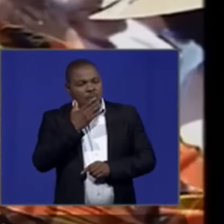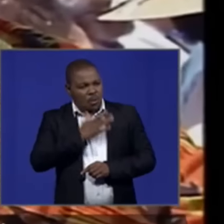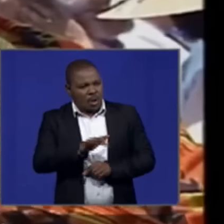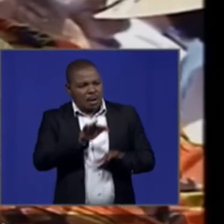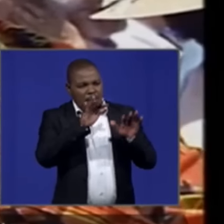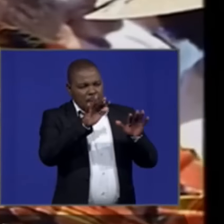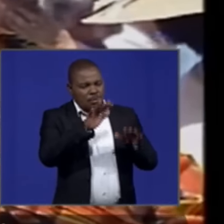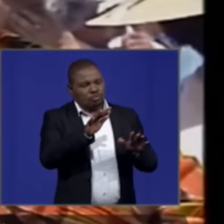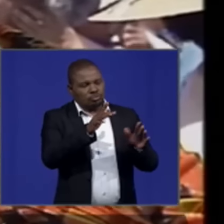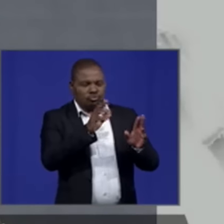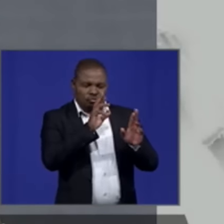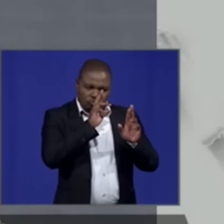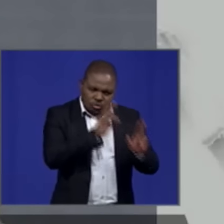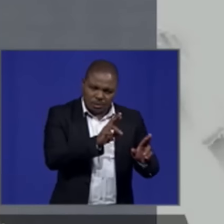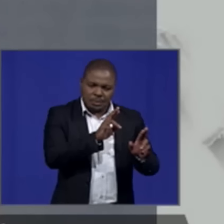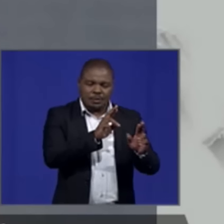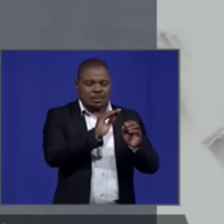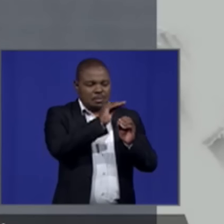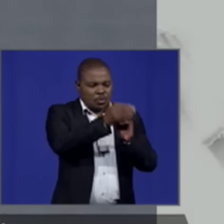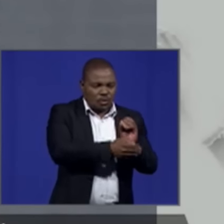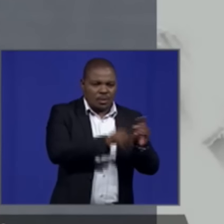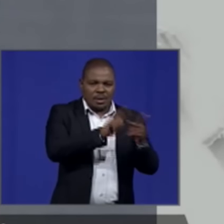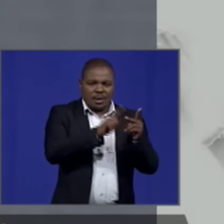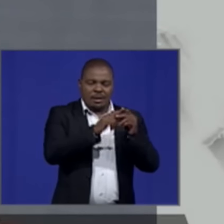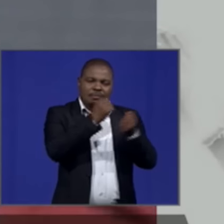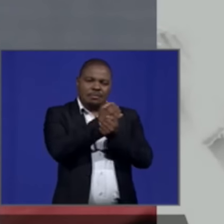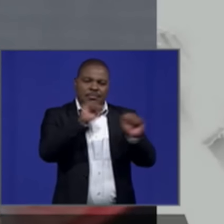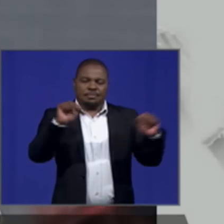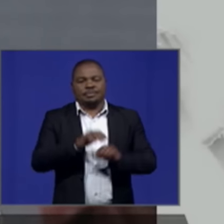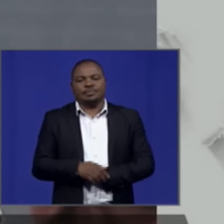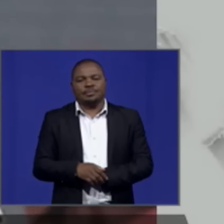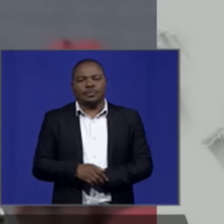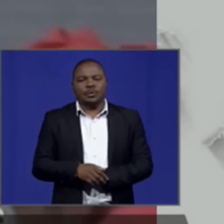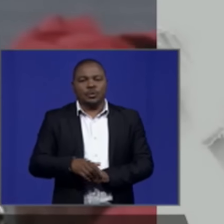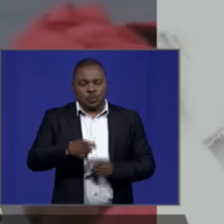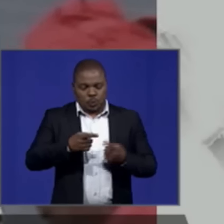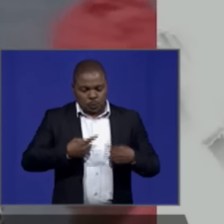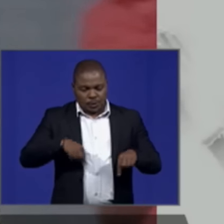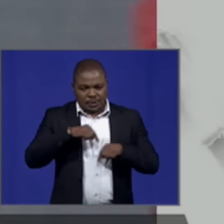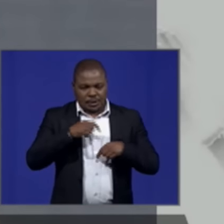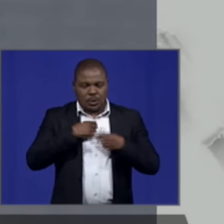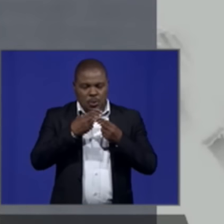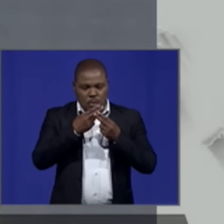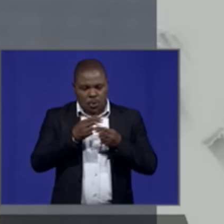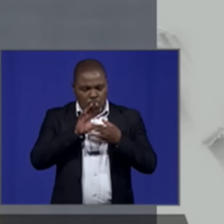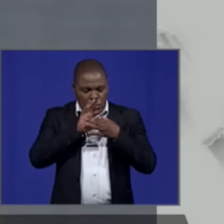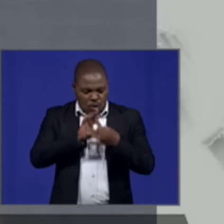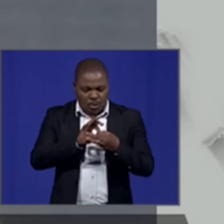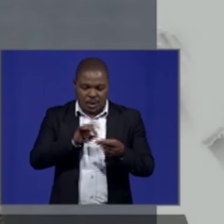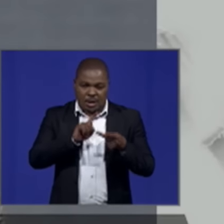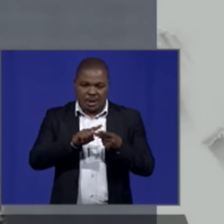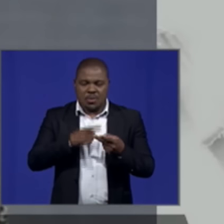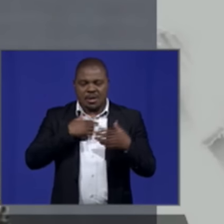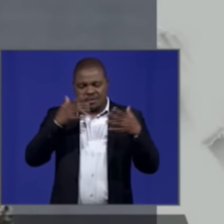le kgololosego. We solemnly honor the pledge we made to ourselves